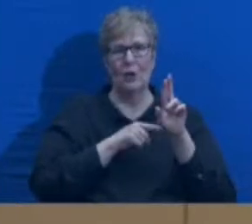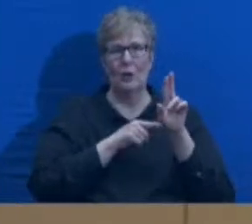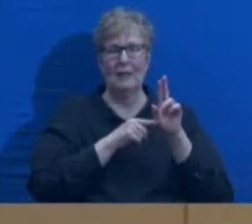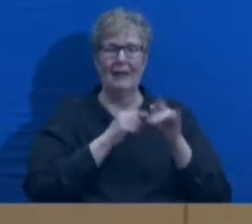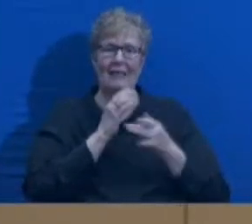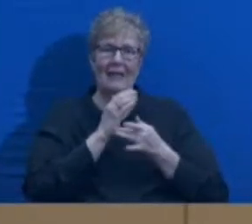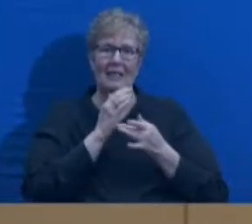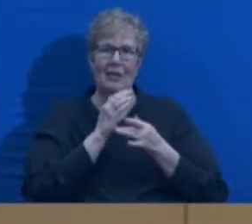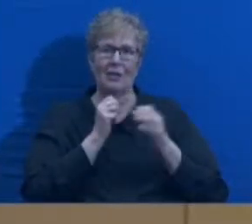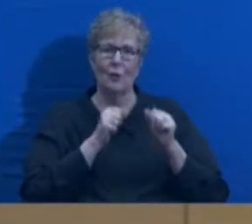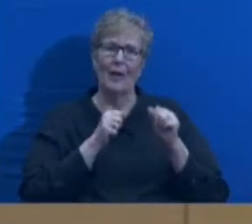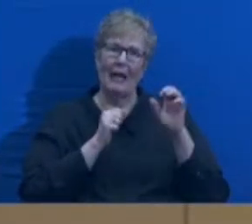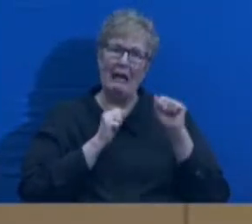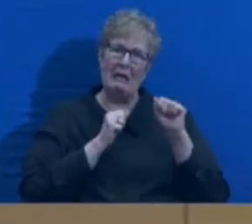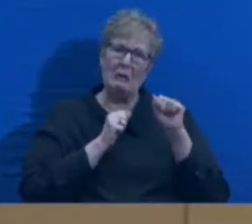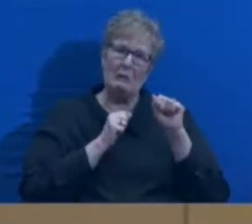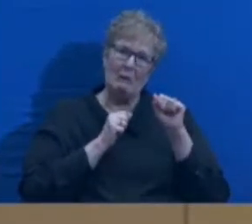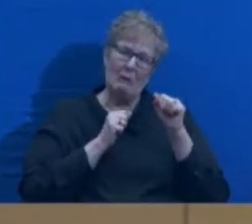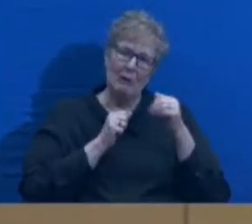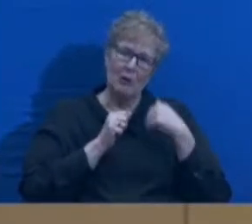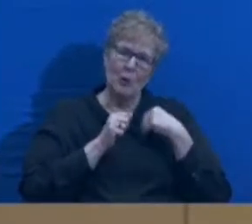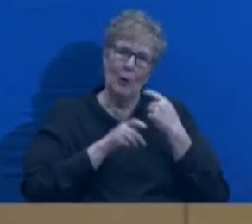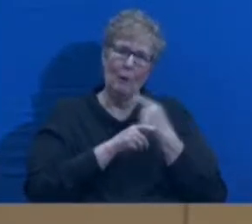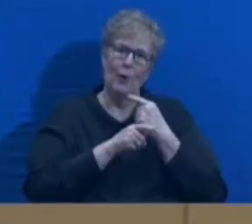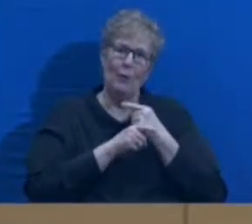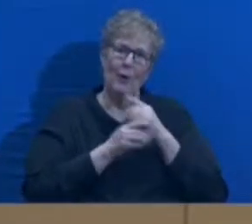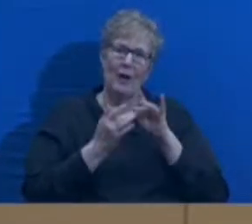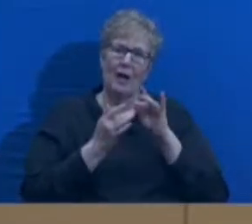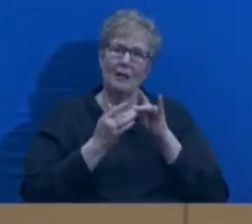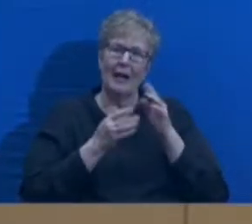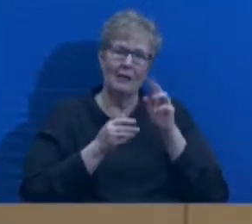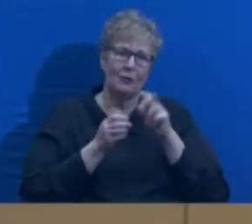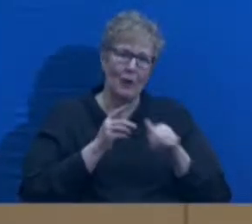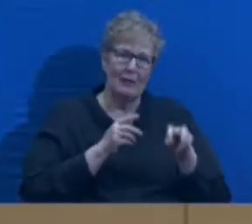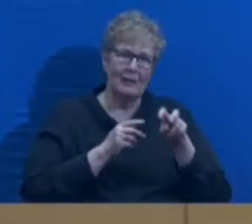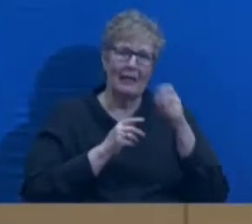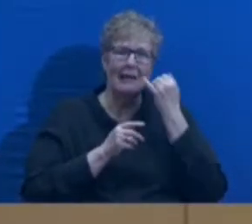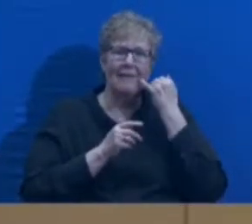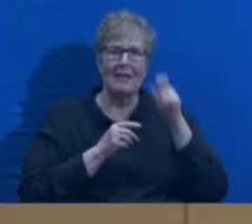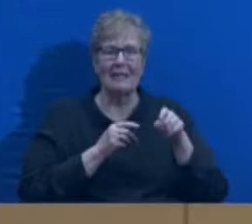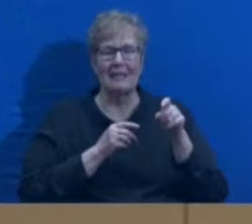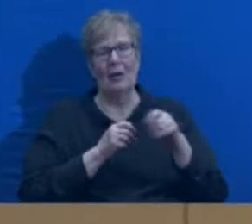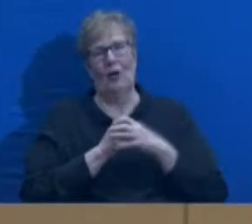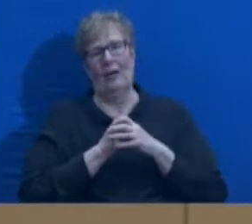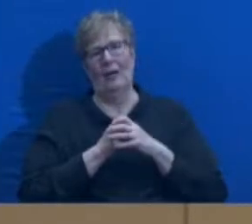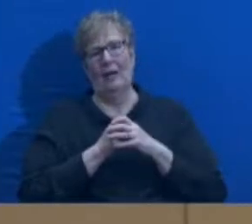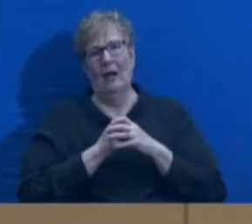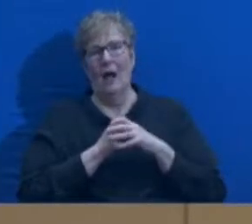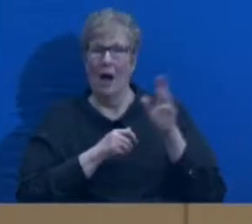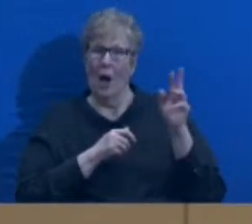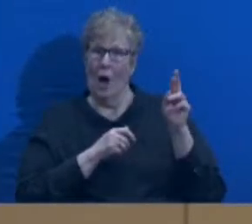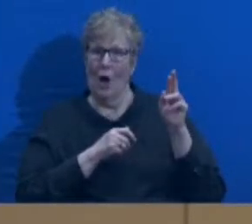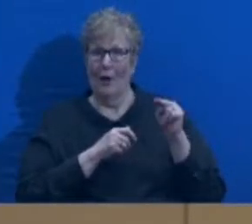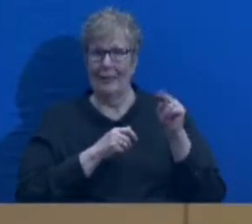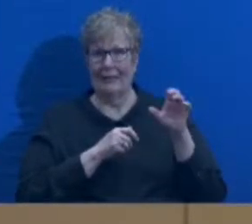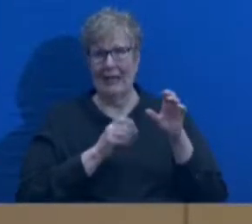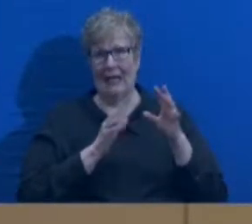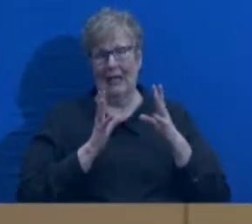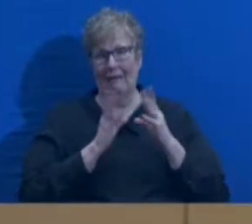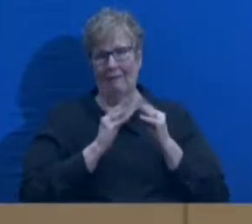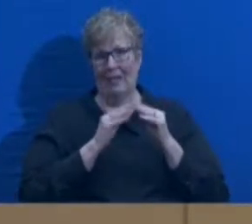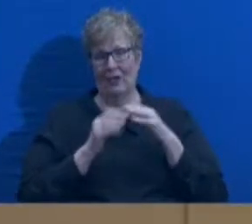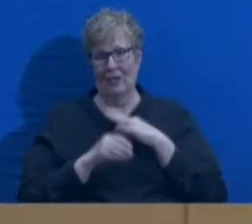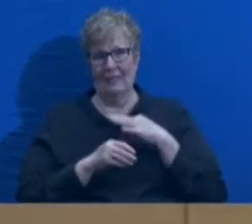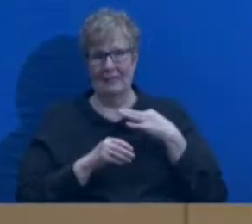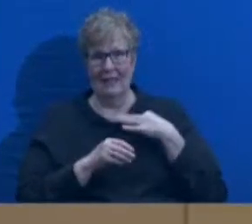will be able to conduct appropriate contact tracing if necessary. And RNC convention staff will support